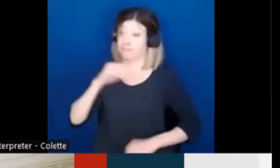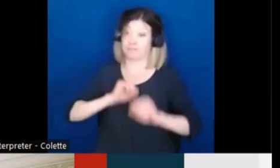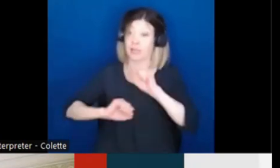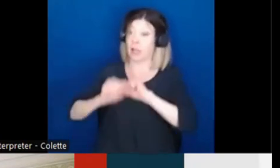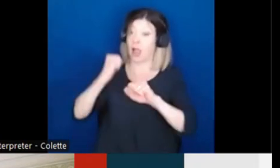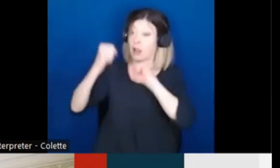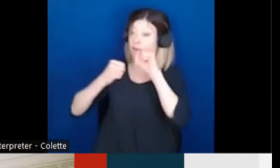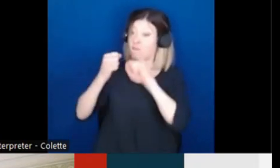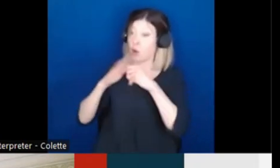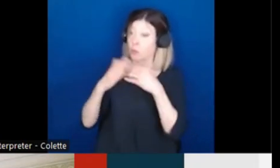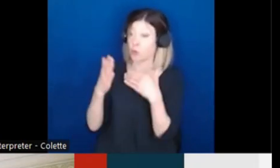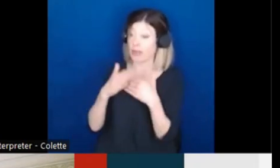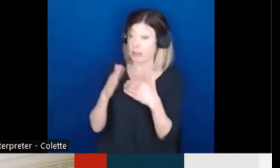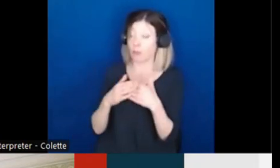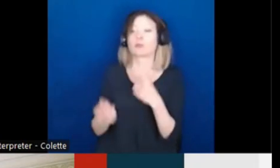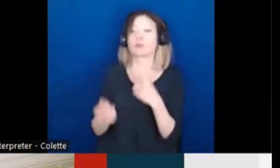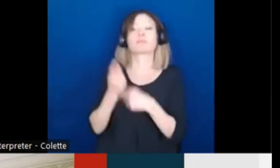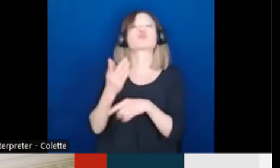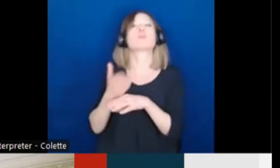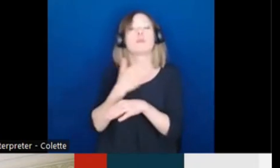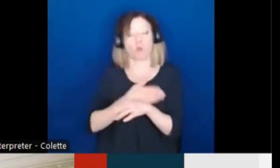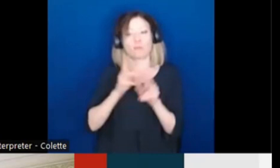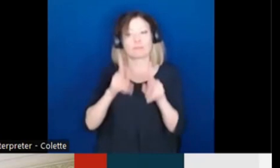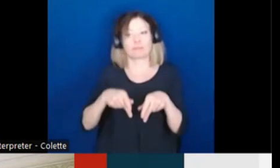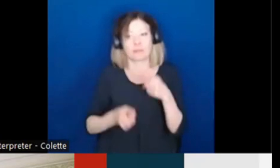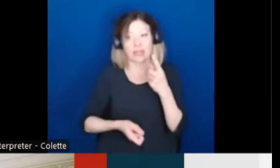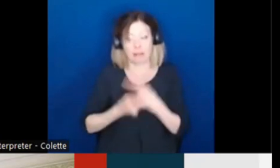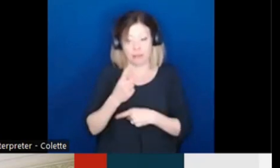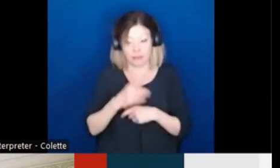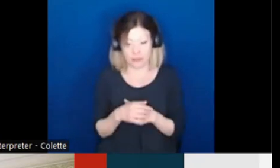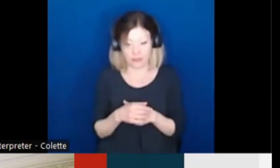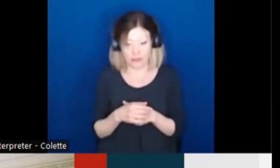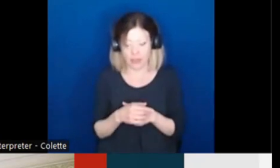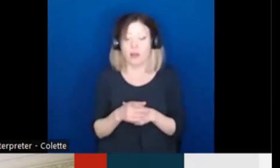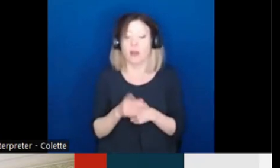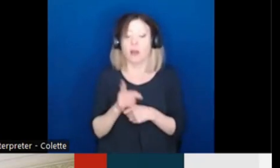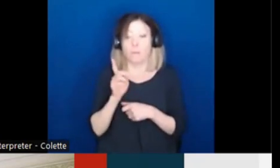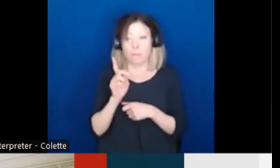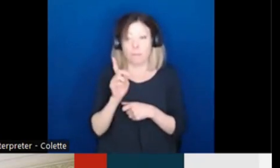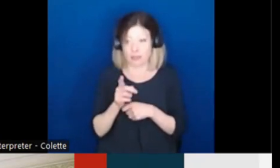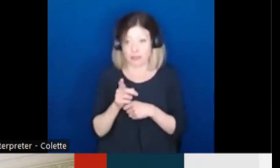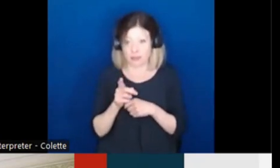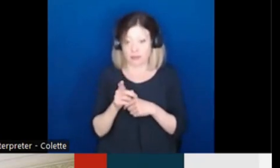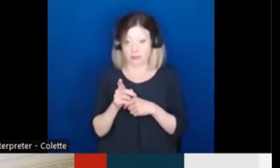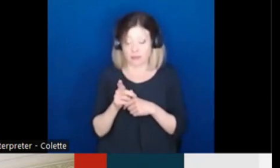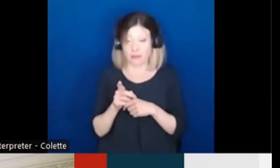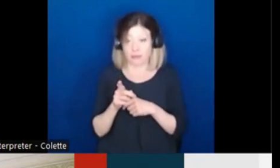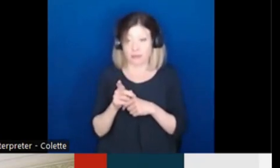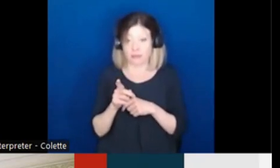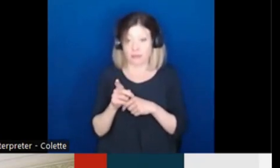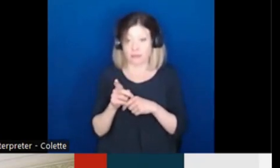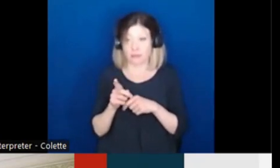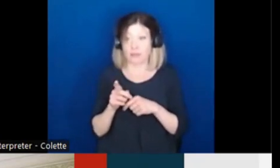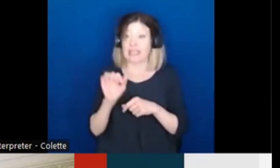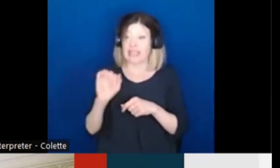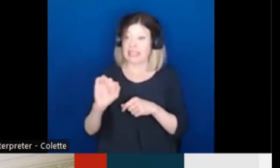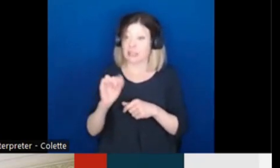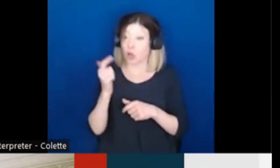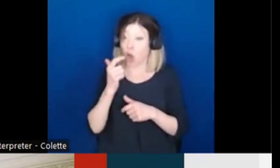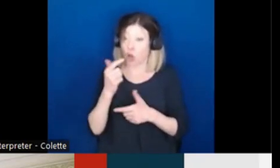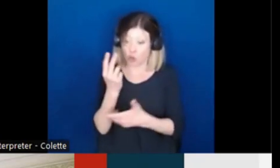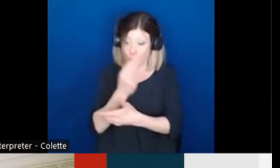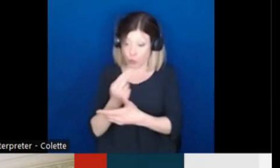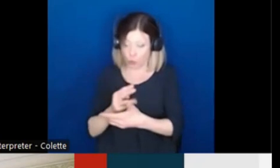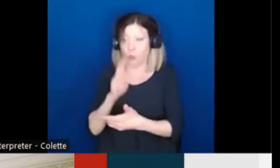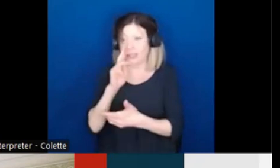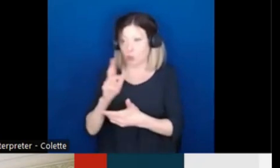he's shown lying in a bed with that we've based this bed on. We've recreated it based on his cartoon, because we know in his final